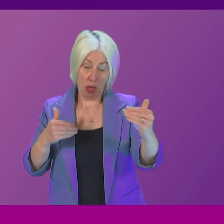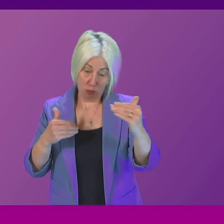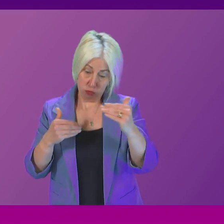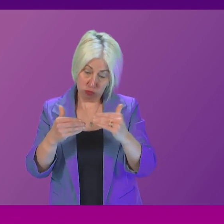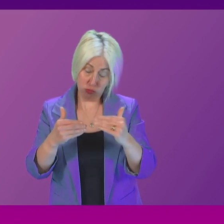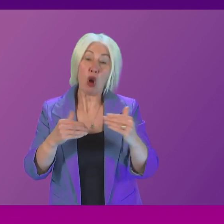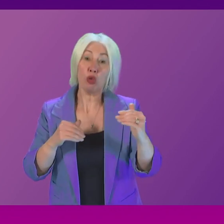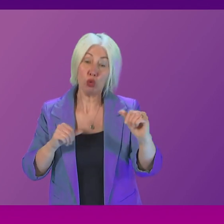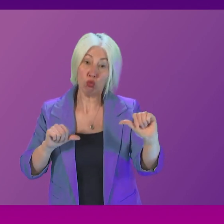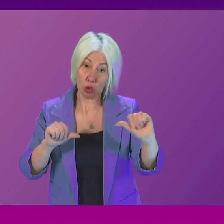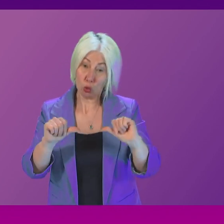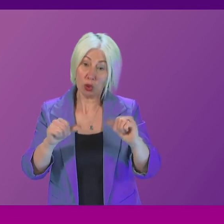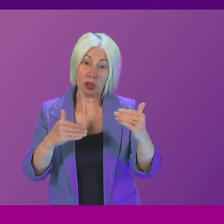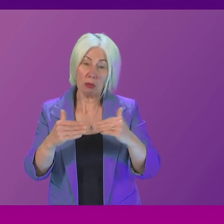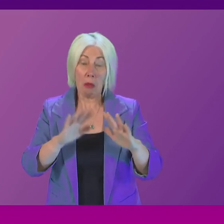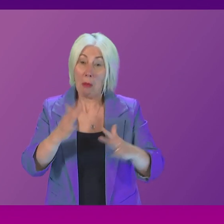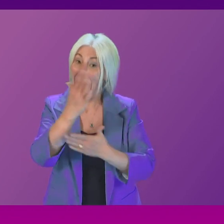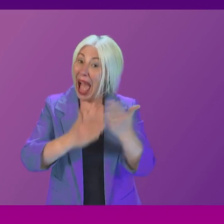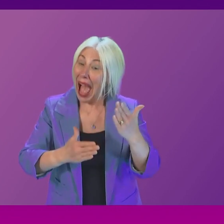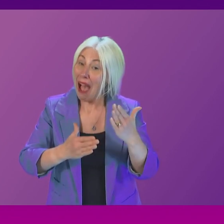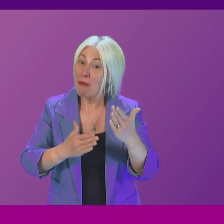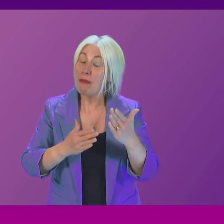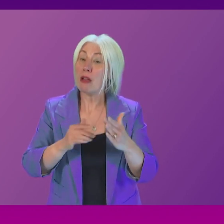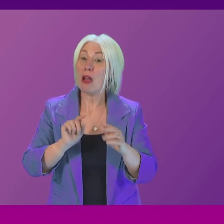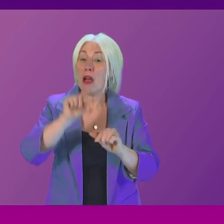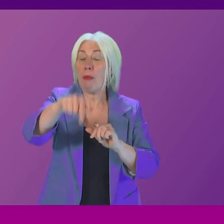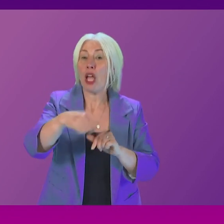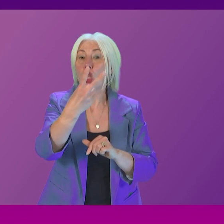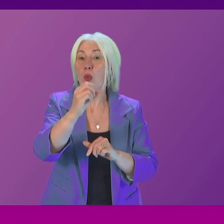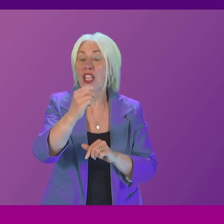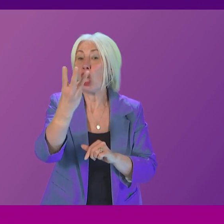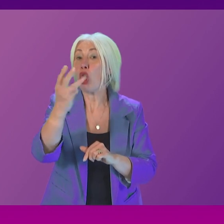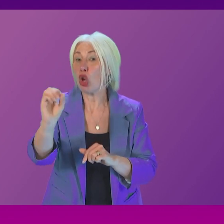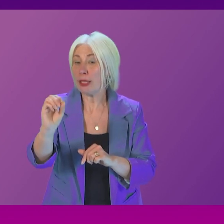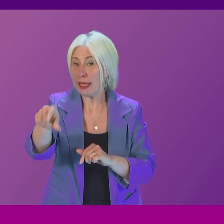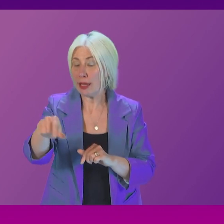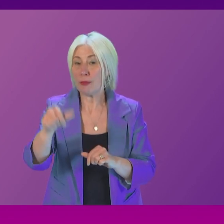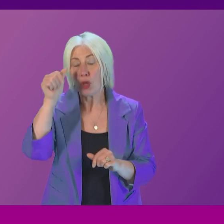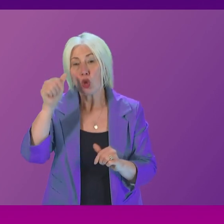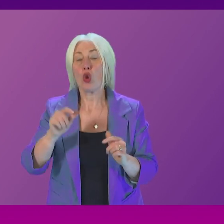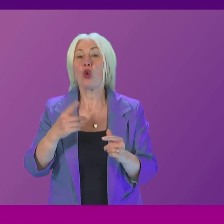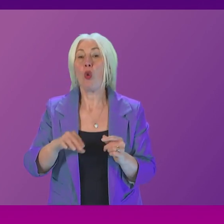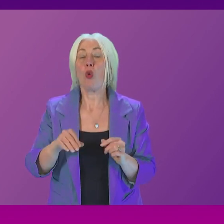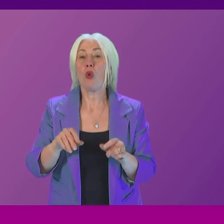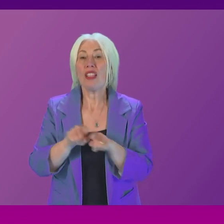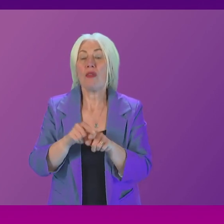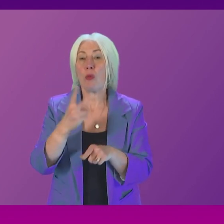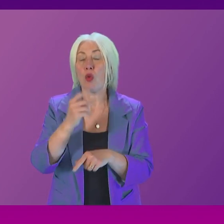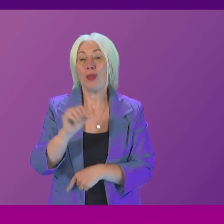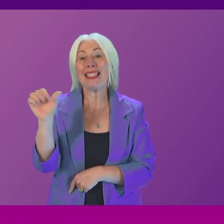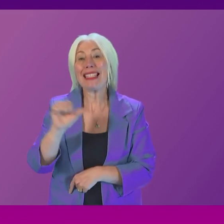disability employment gap by at least half by 2038, and that's in comparison, as you'll know, to the